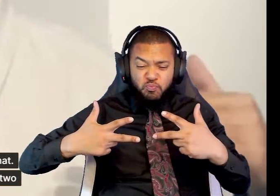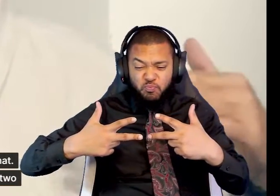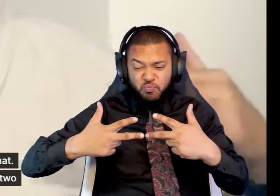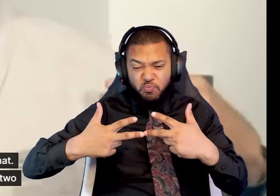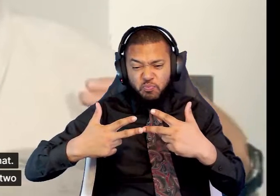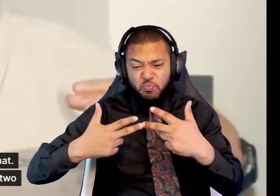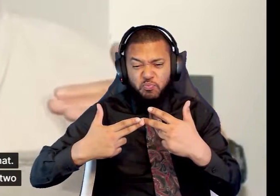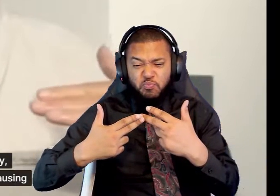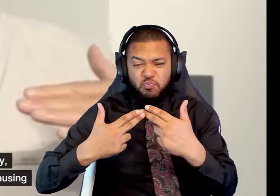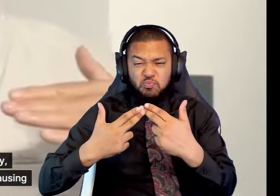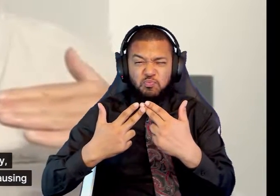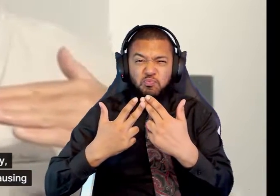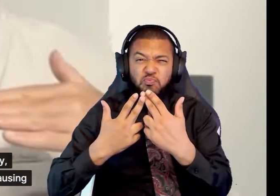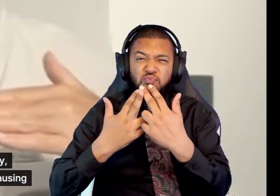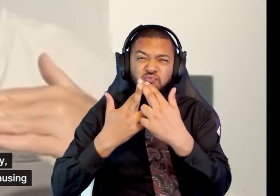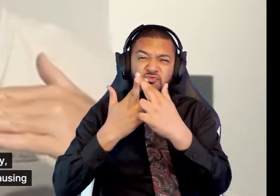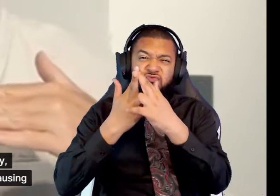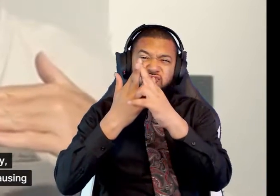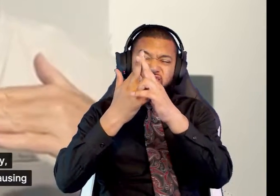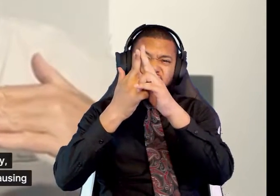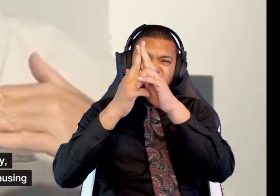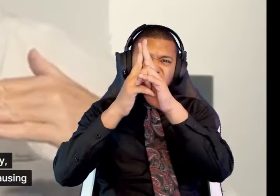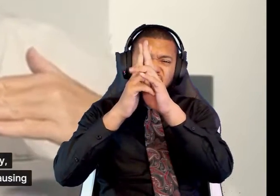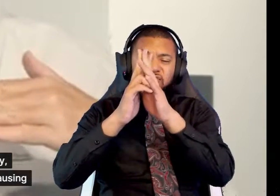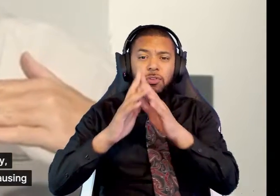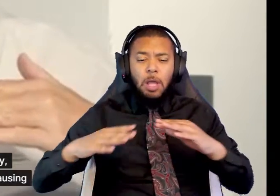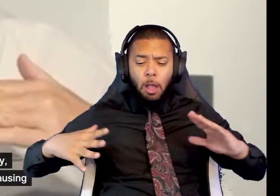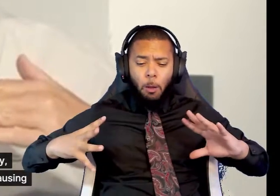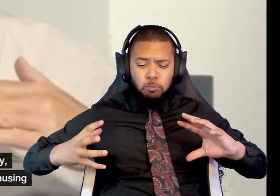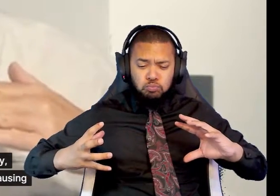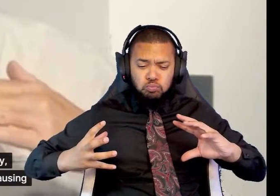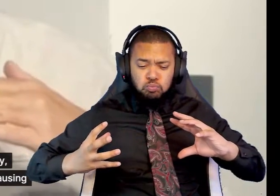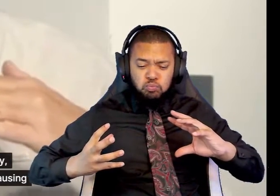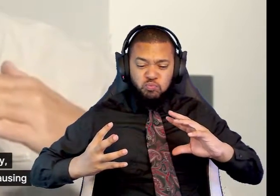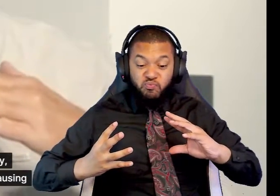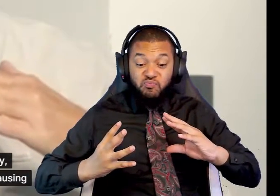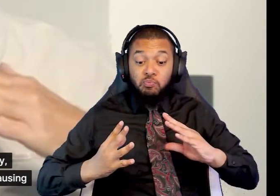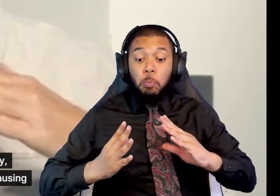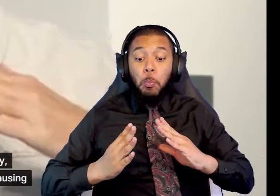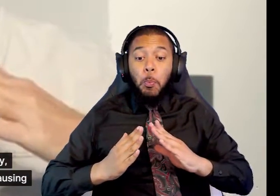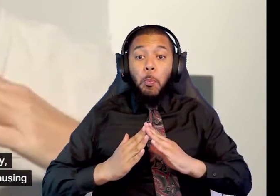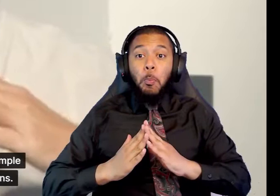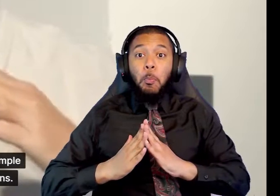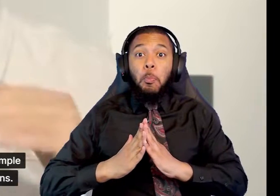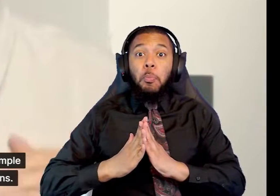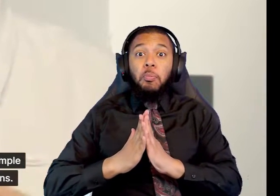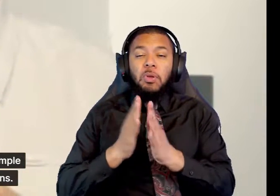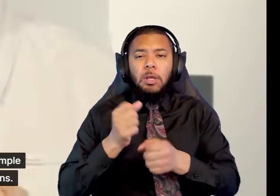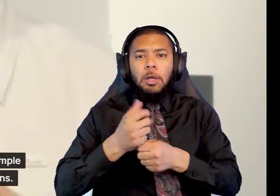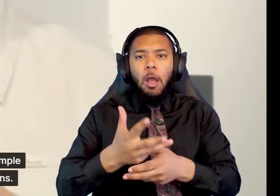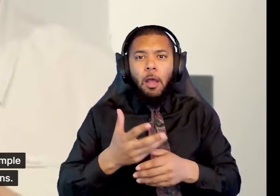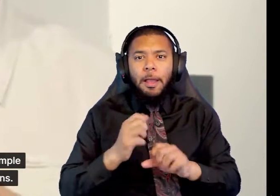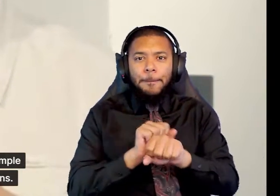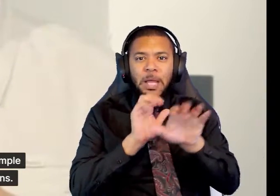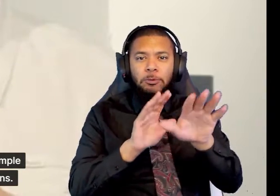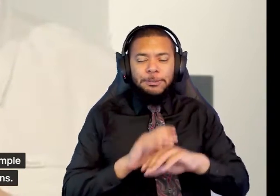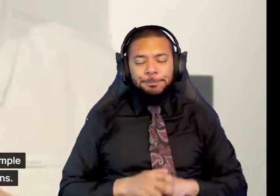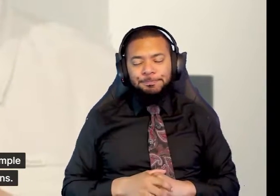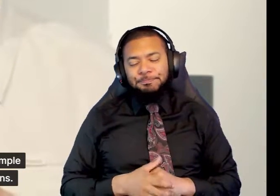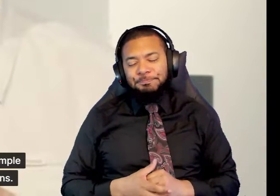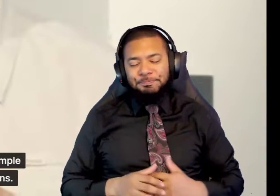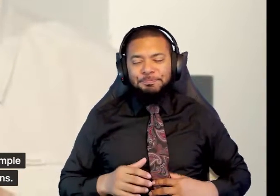like something's pushing two cars together very slowly, continuing to push them together, causing mountains to start to